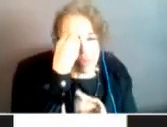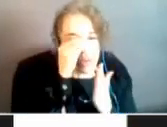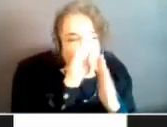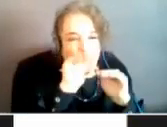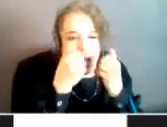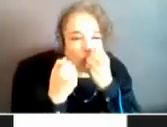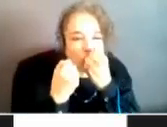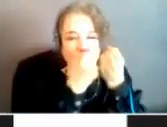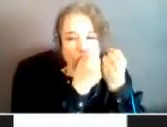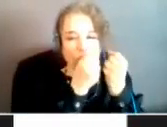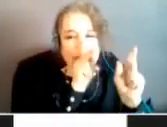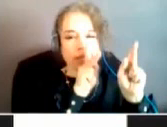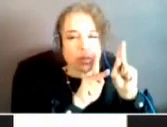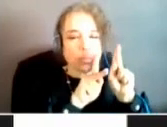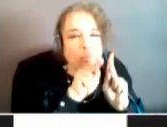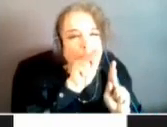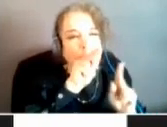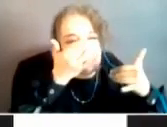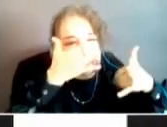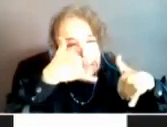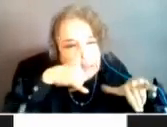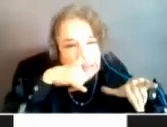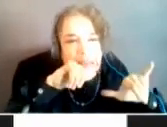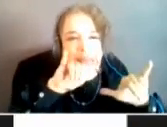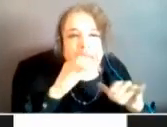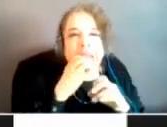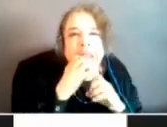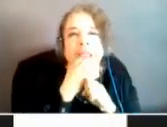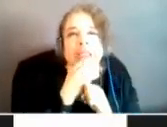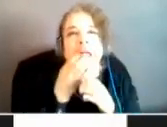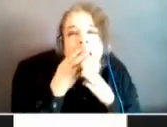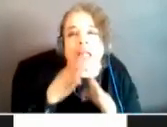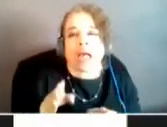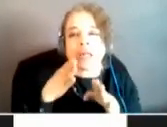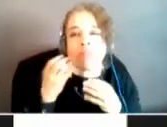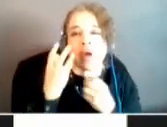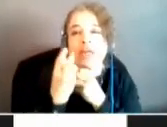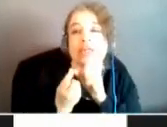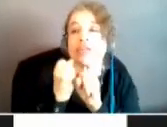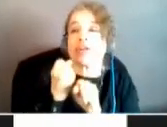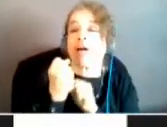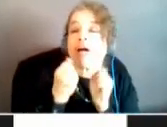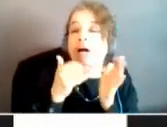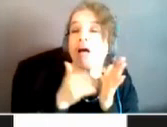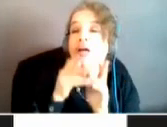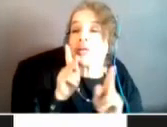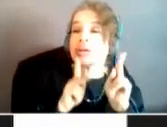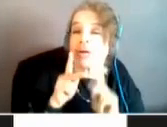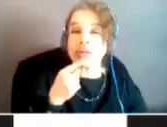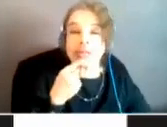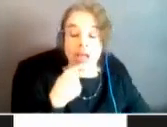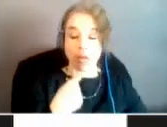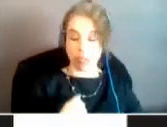to support people that are still grieving these losses many years down the road. I often have people who will say